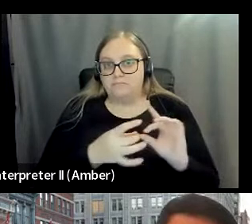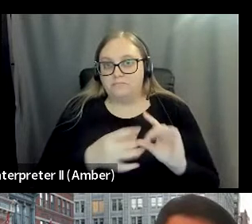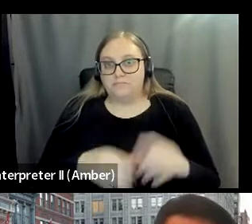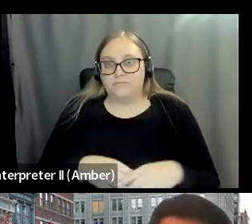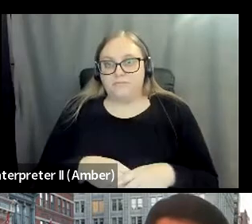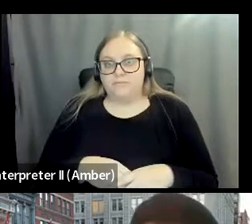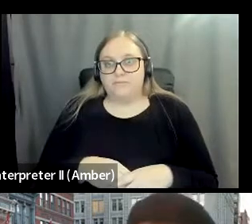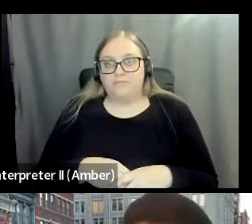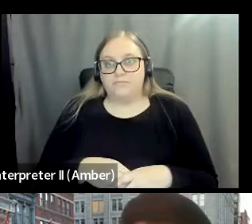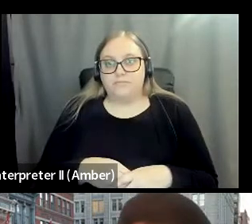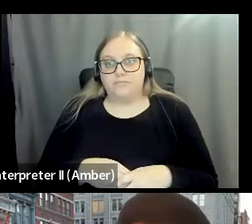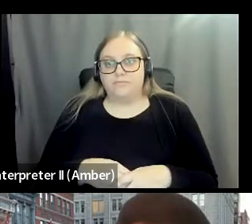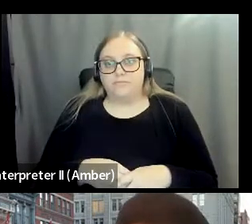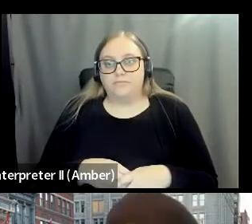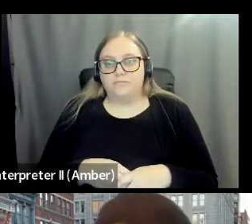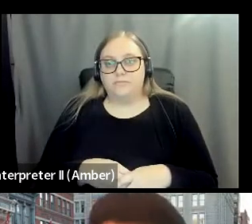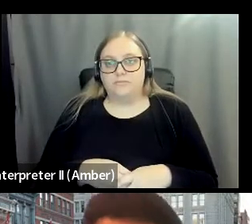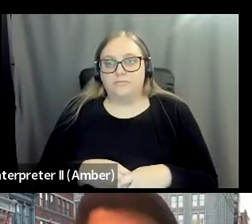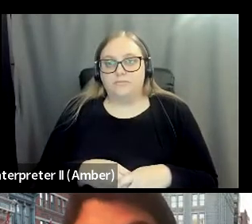All